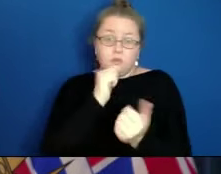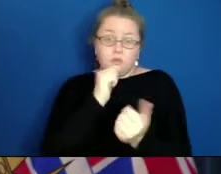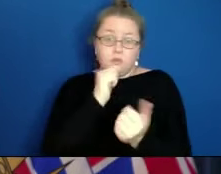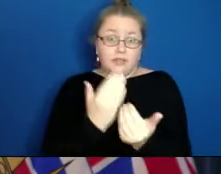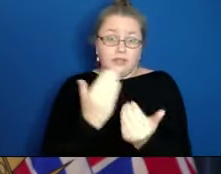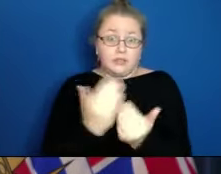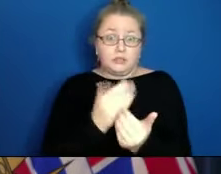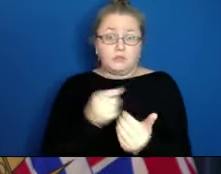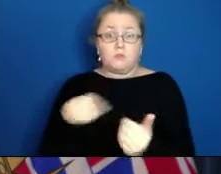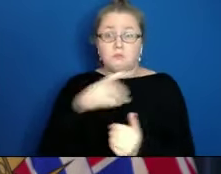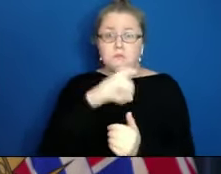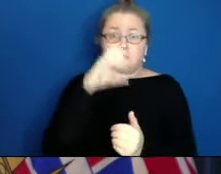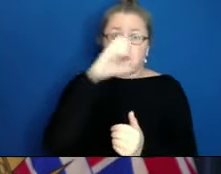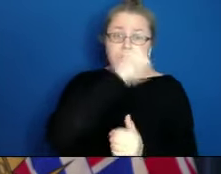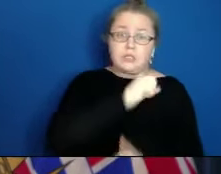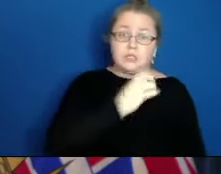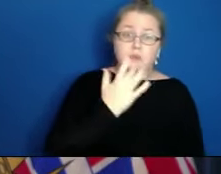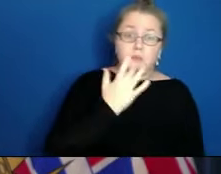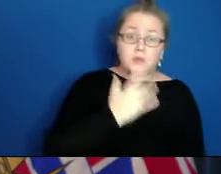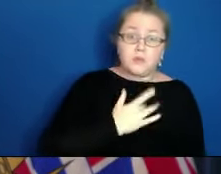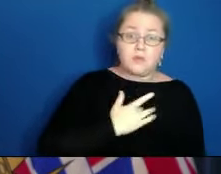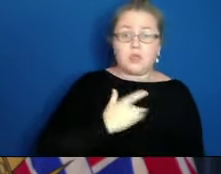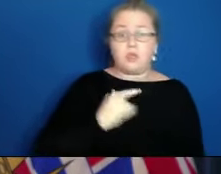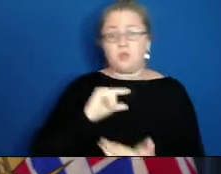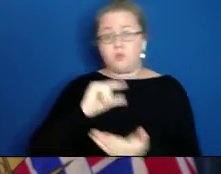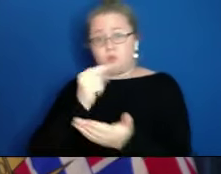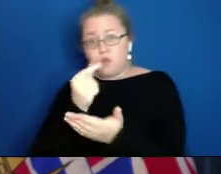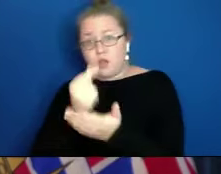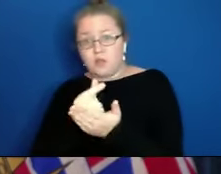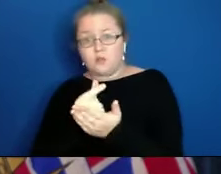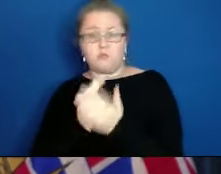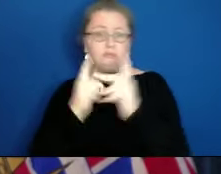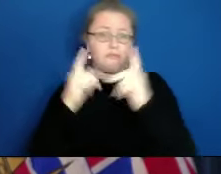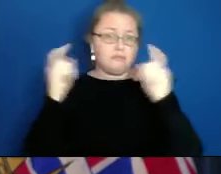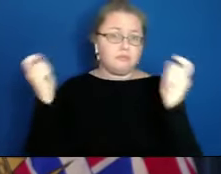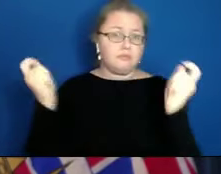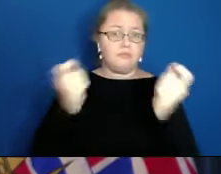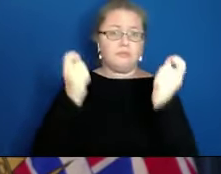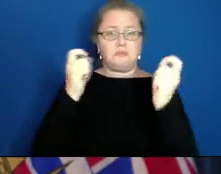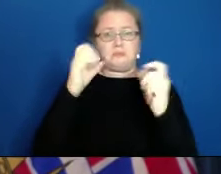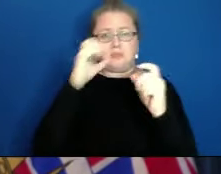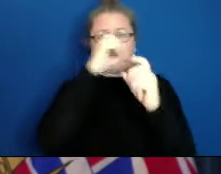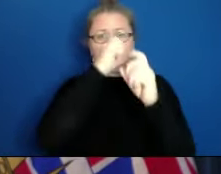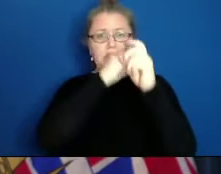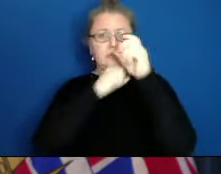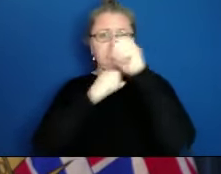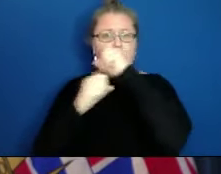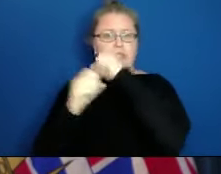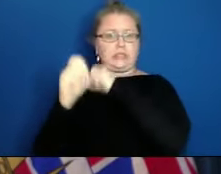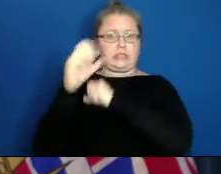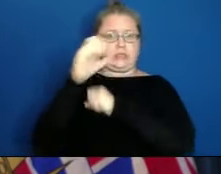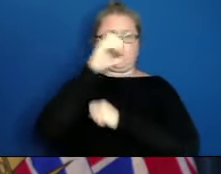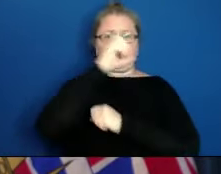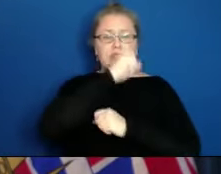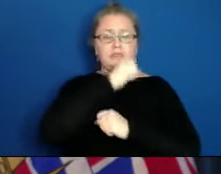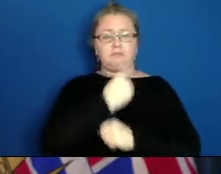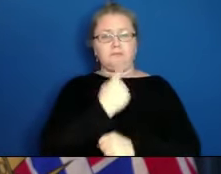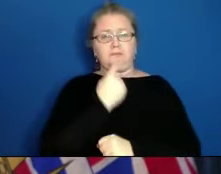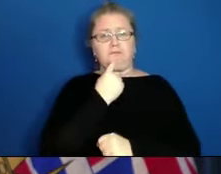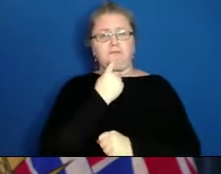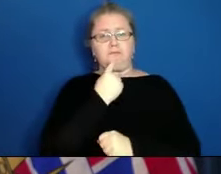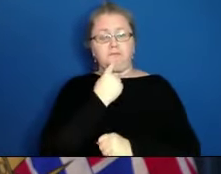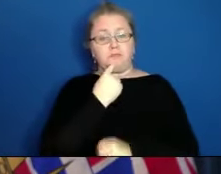missing birthdays and graduations and celebrations of these important transitional moments in our